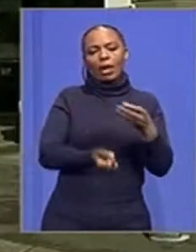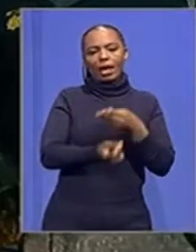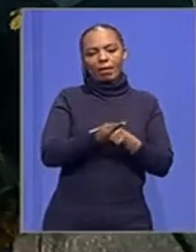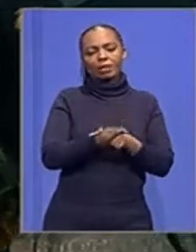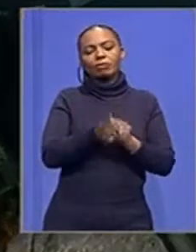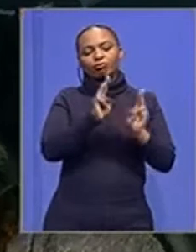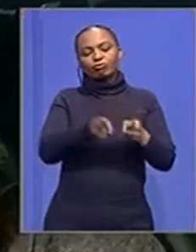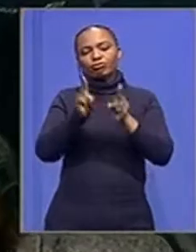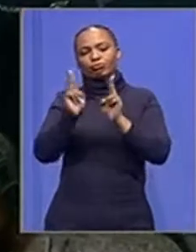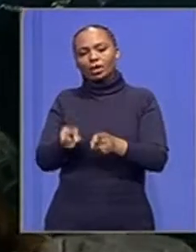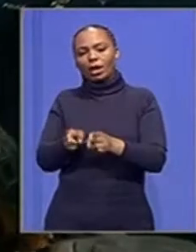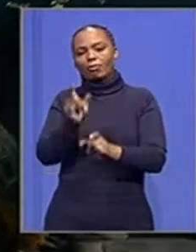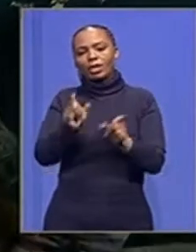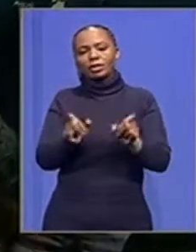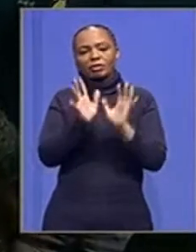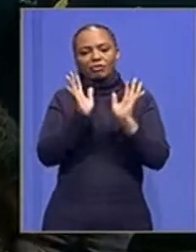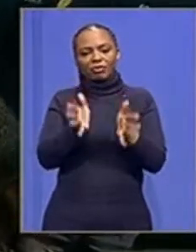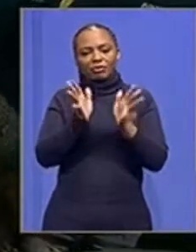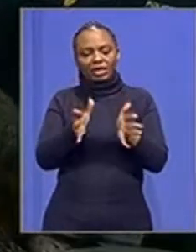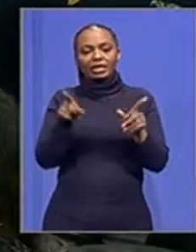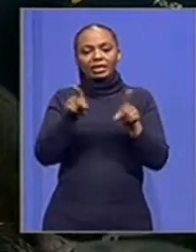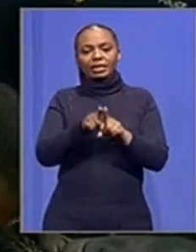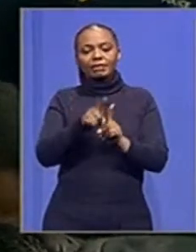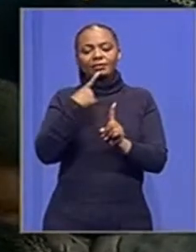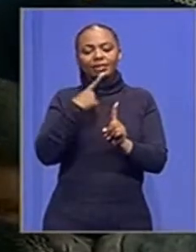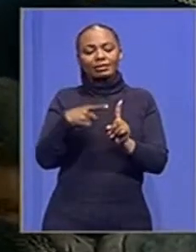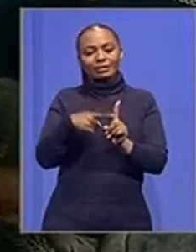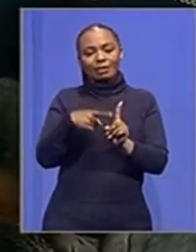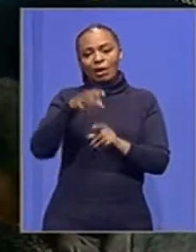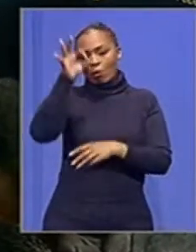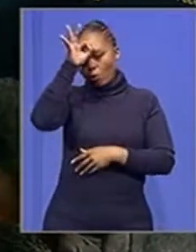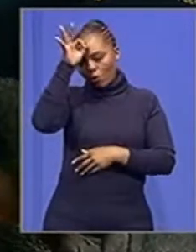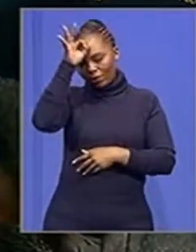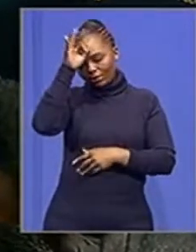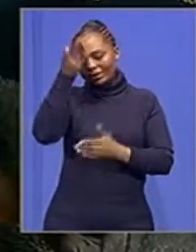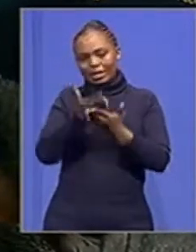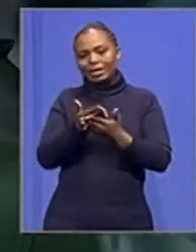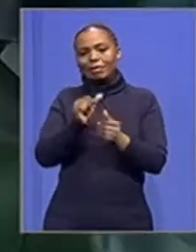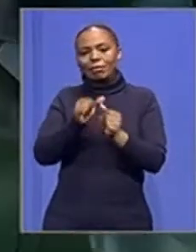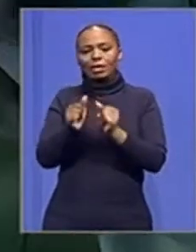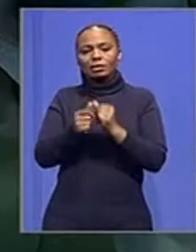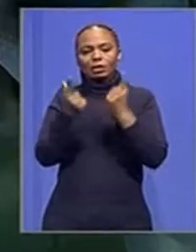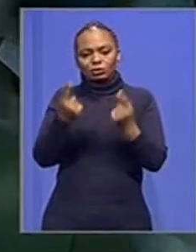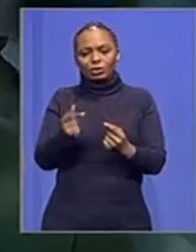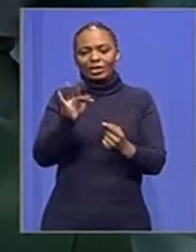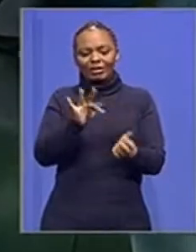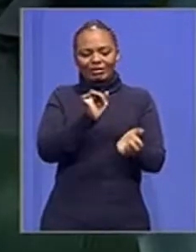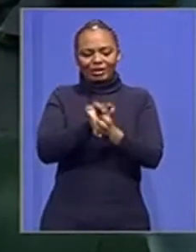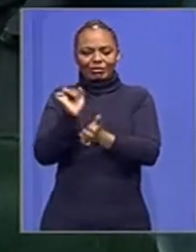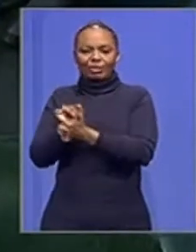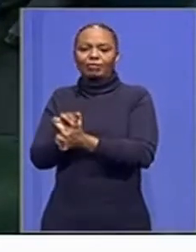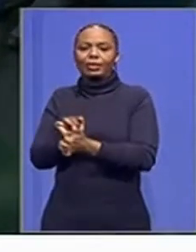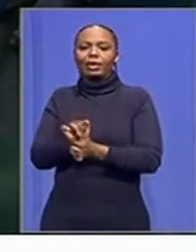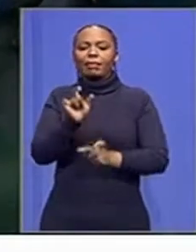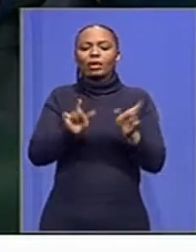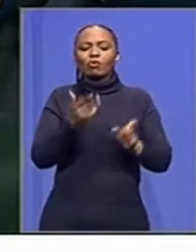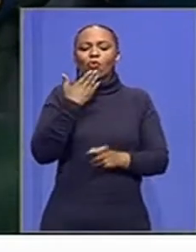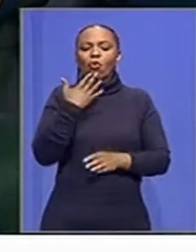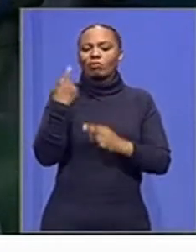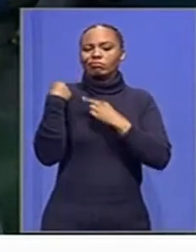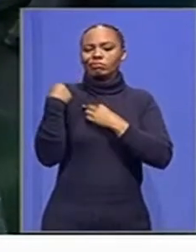o dumetše gore maphodisa ba ka dira bokaone ka go golega basenyi. I must admit that together with the